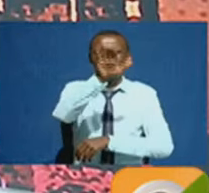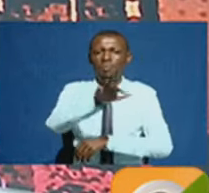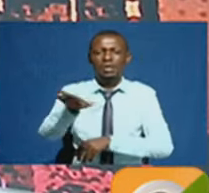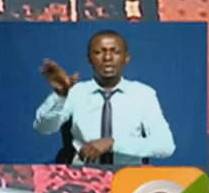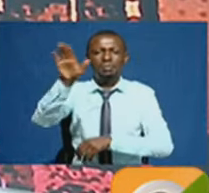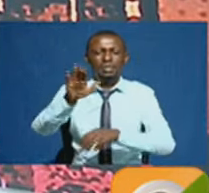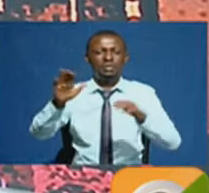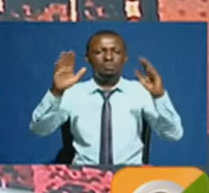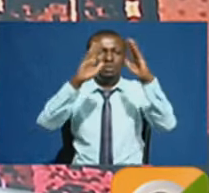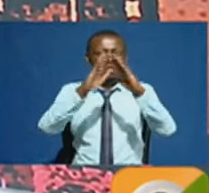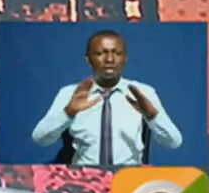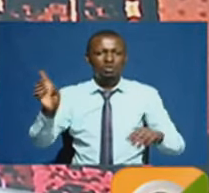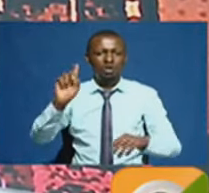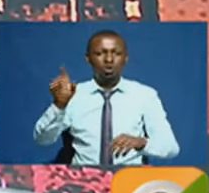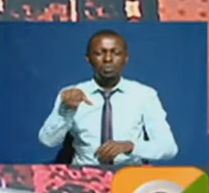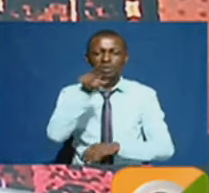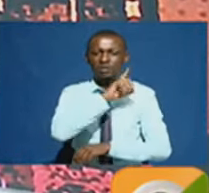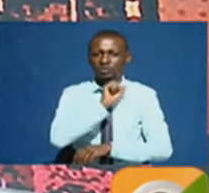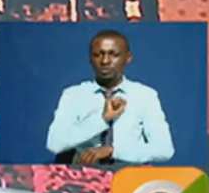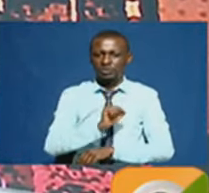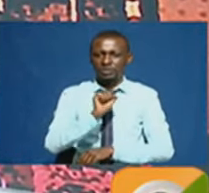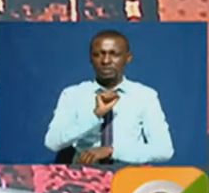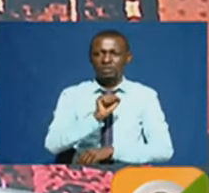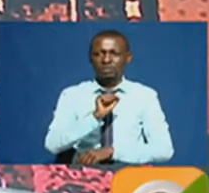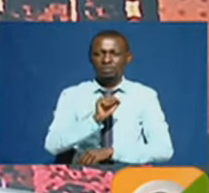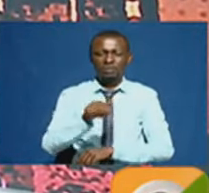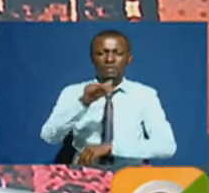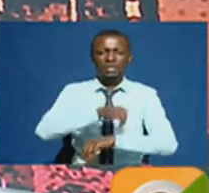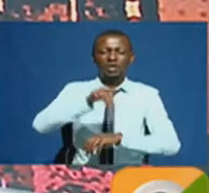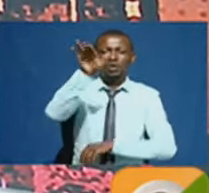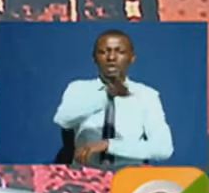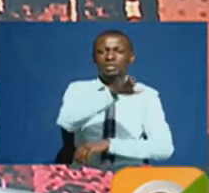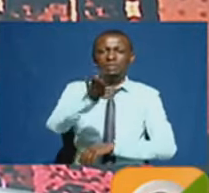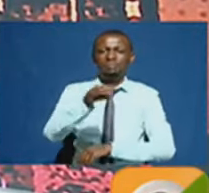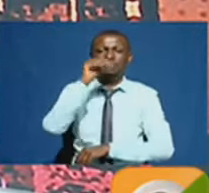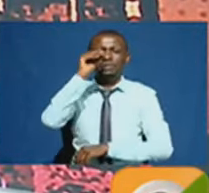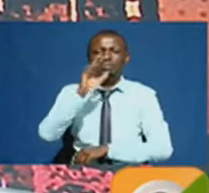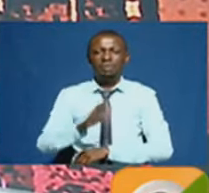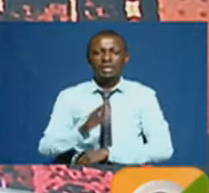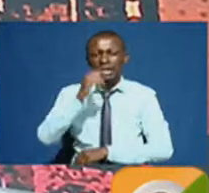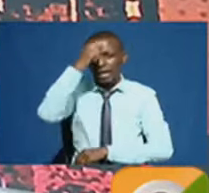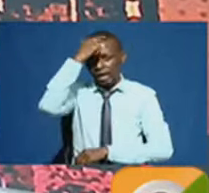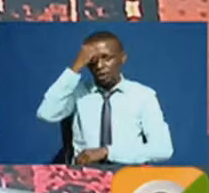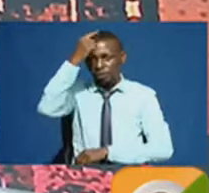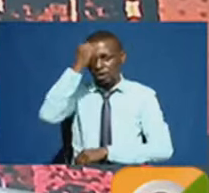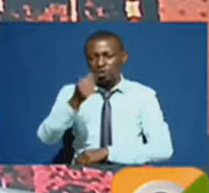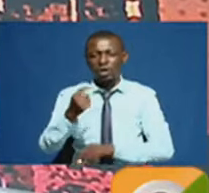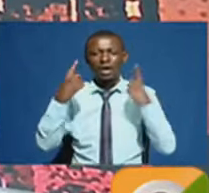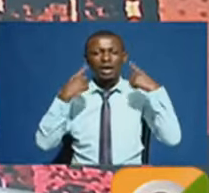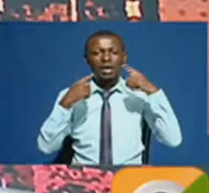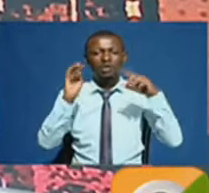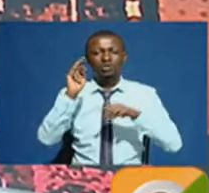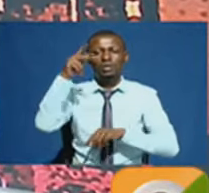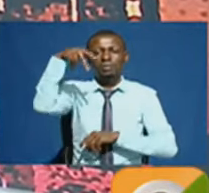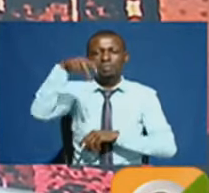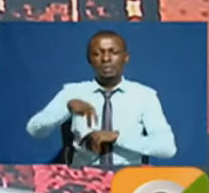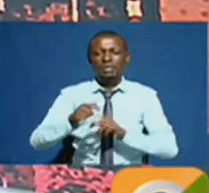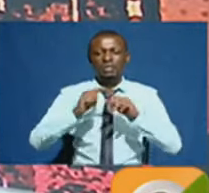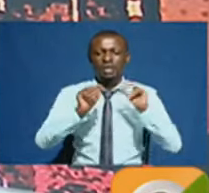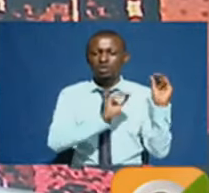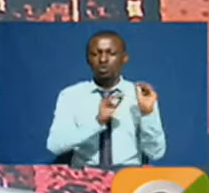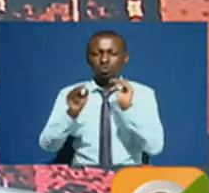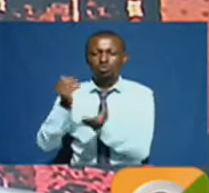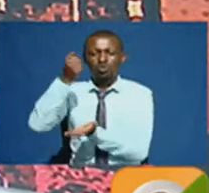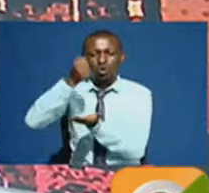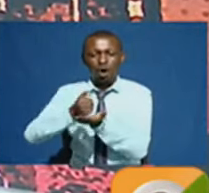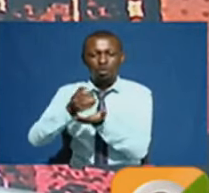In Nairobi is now over. National Assembly Speaker Moses Wetangula has announced that the members of parliament will start relocating to